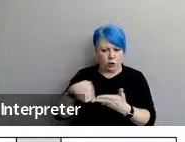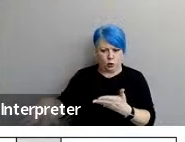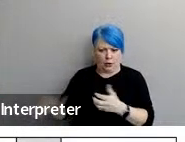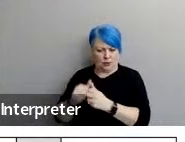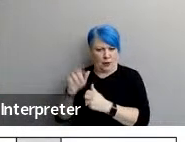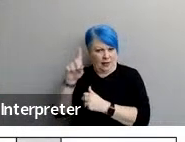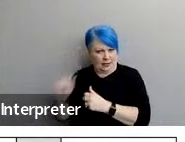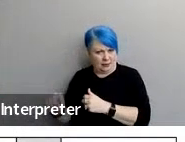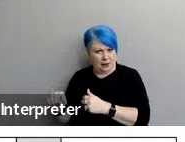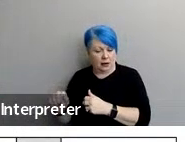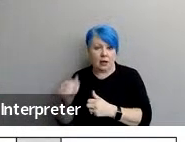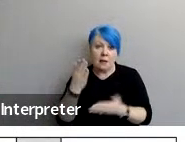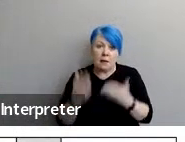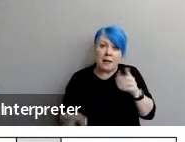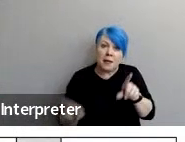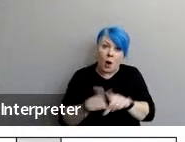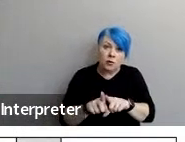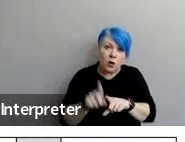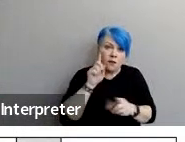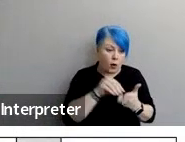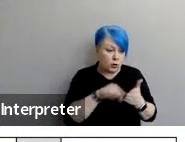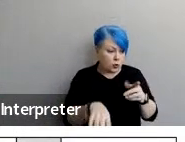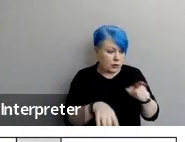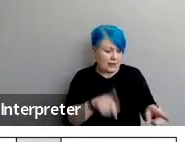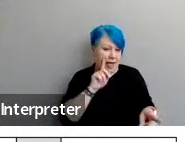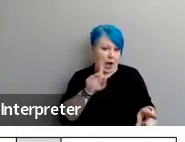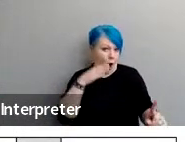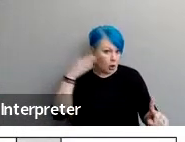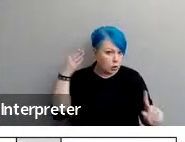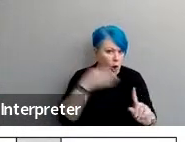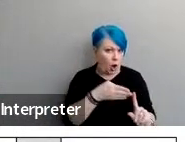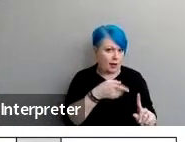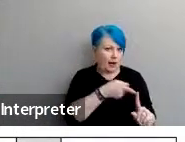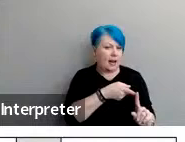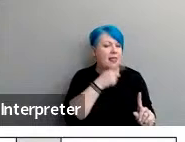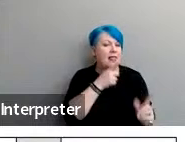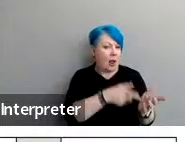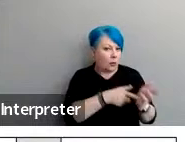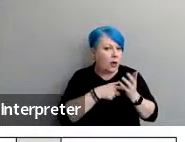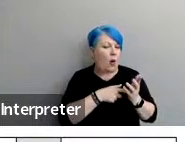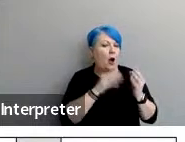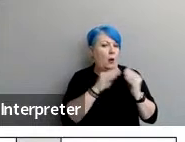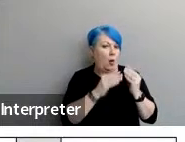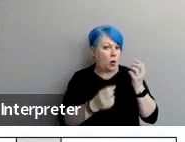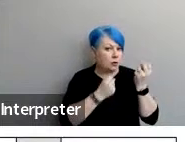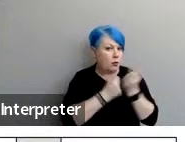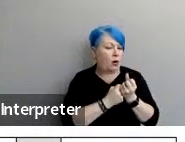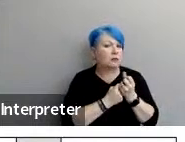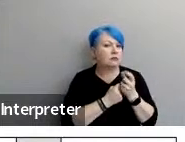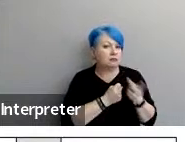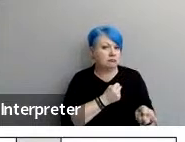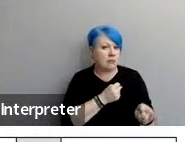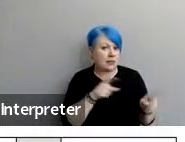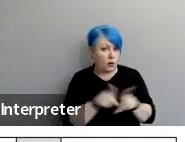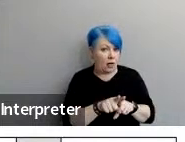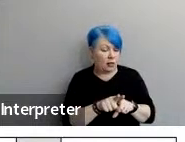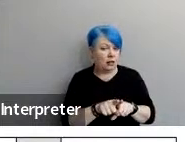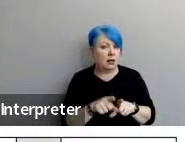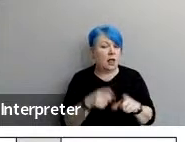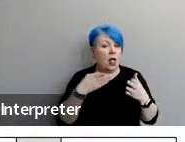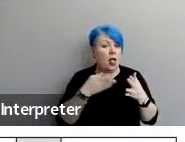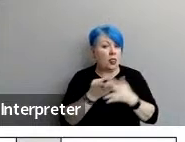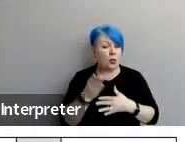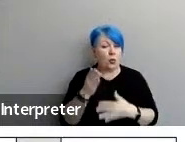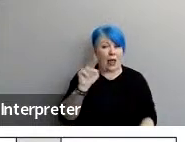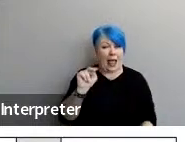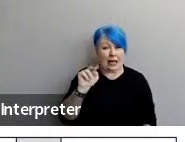be targeted students who require some additional support. Again, that's through also through MTSS,